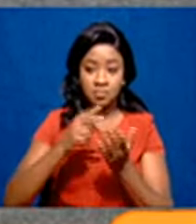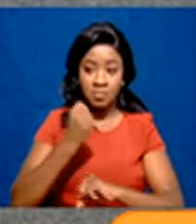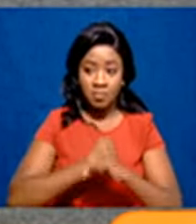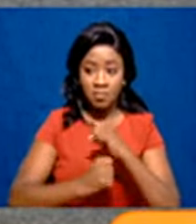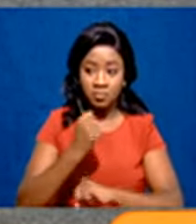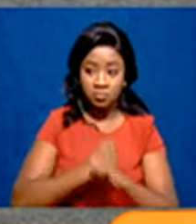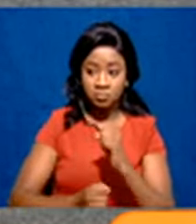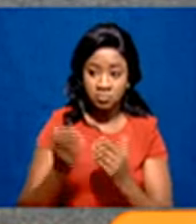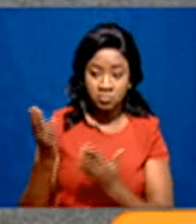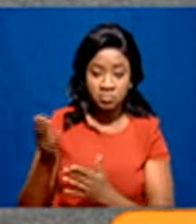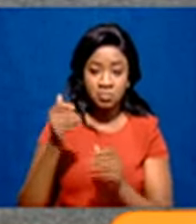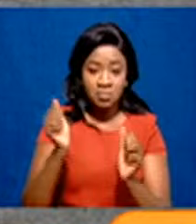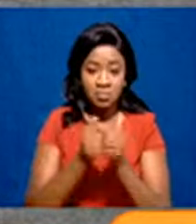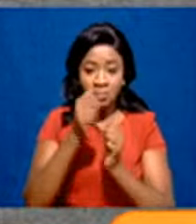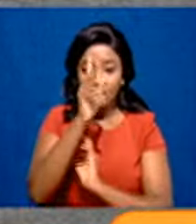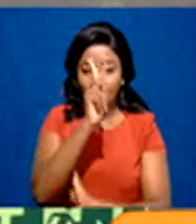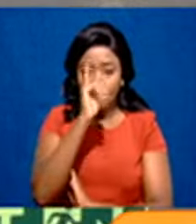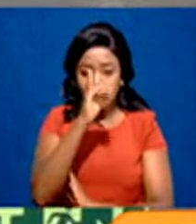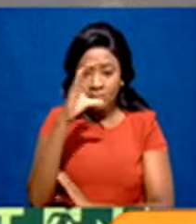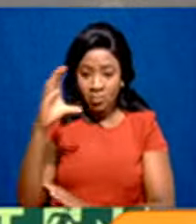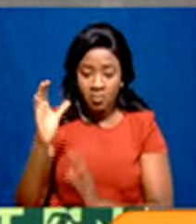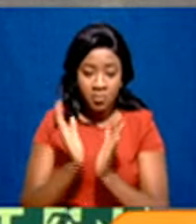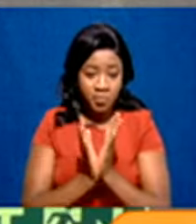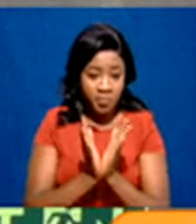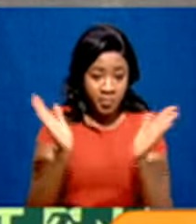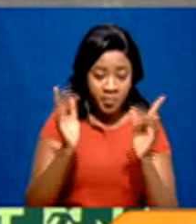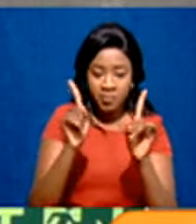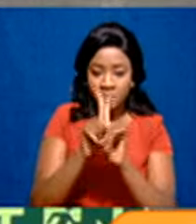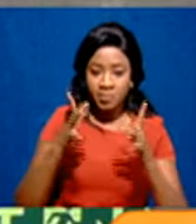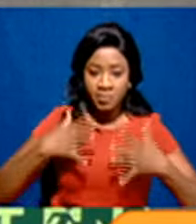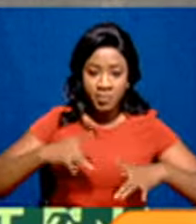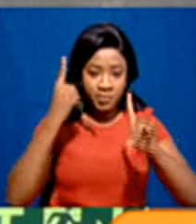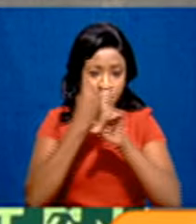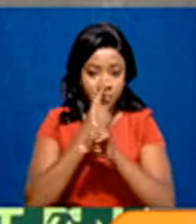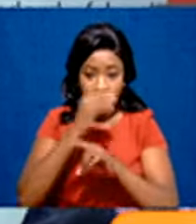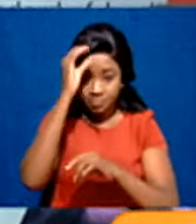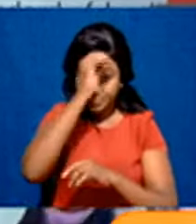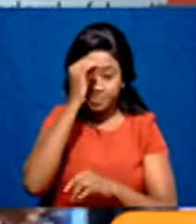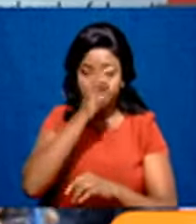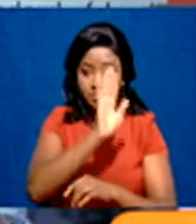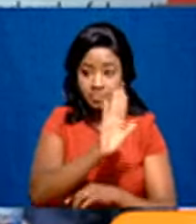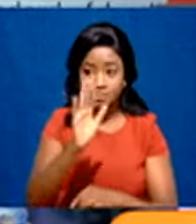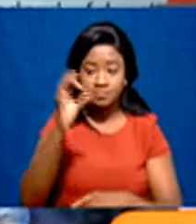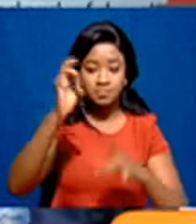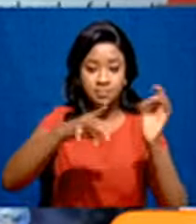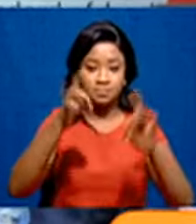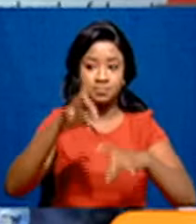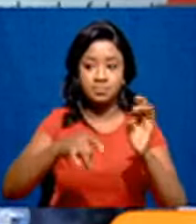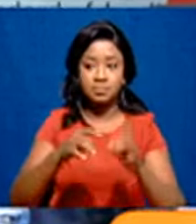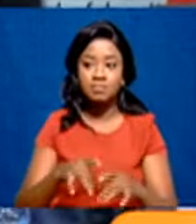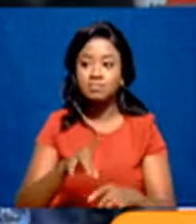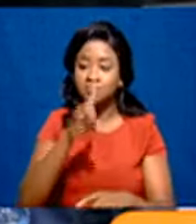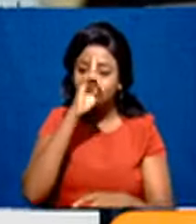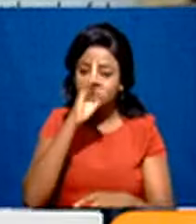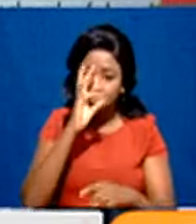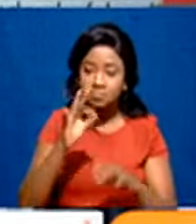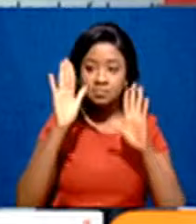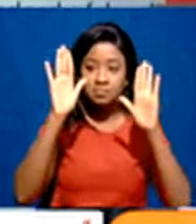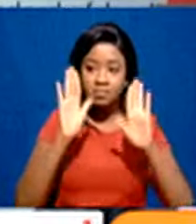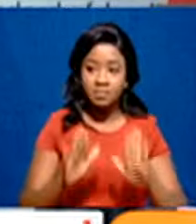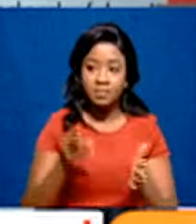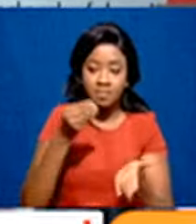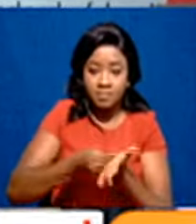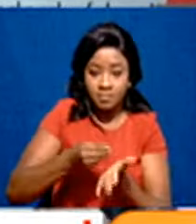KICC, the public and stakeholders were given a chance to input their views. It is critical that the money flows